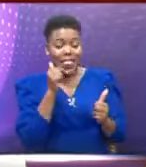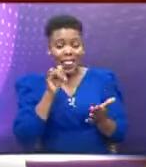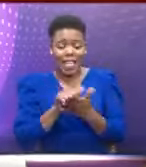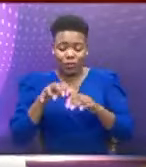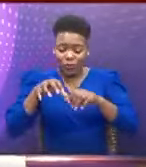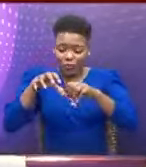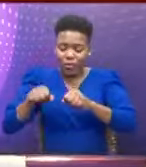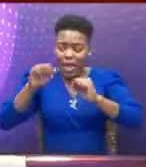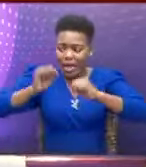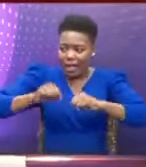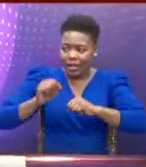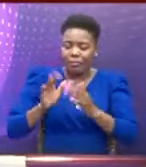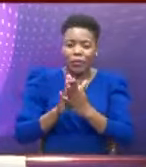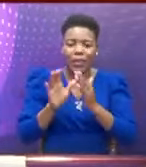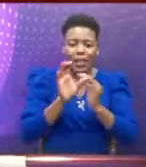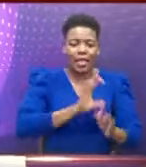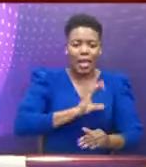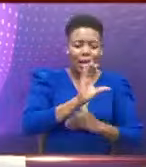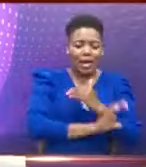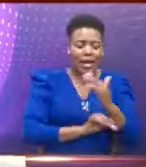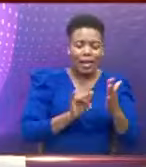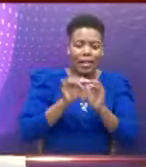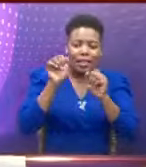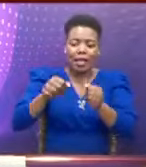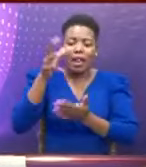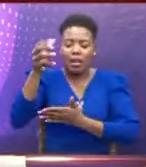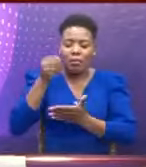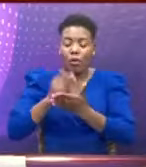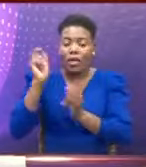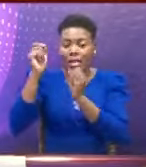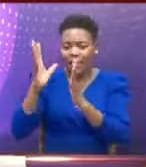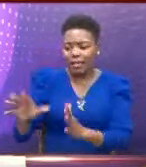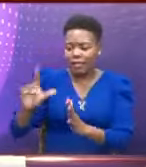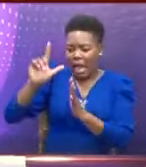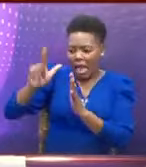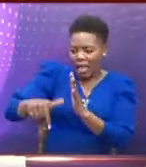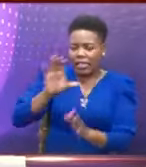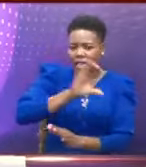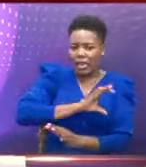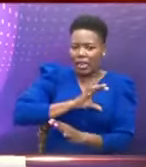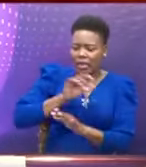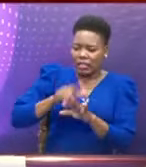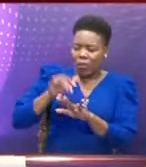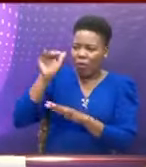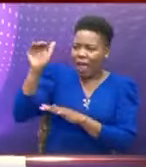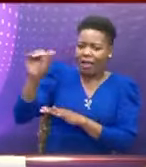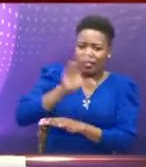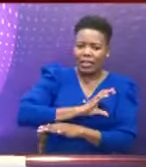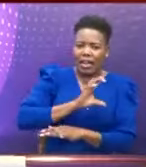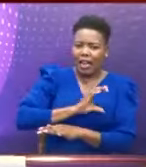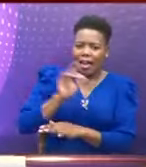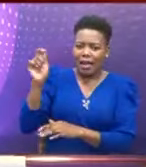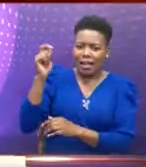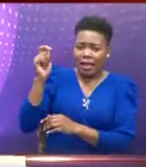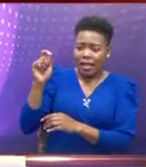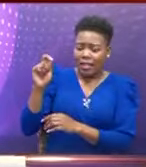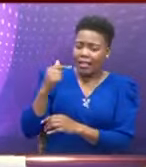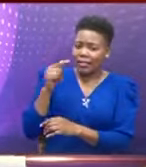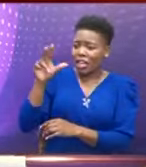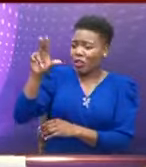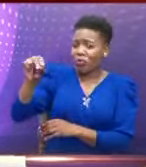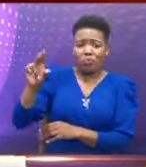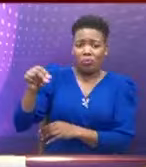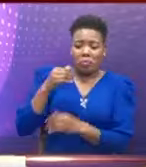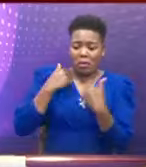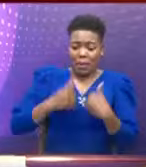so they can recruit Kenyans. And thereafter, it was denied by the Canadian government. When I got to Kenya and